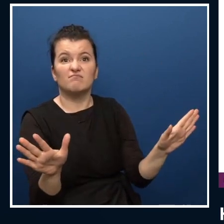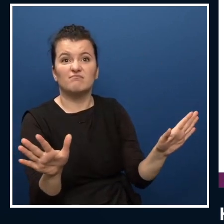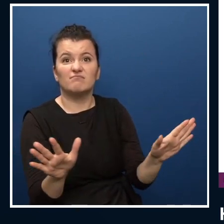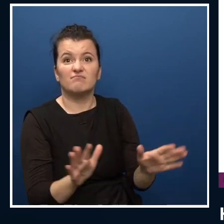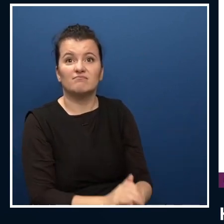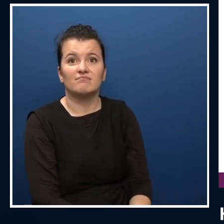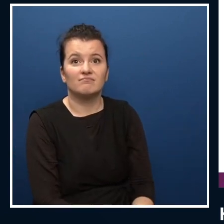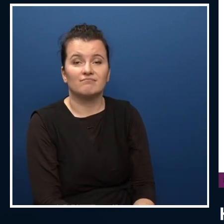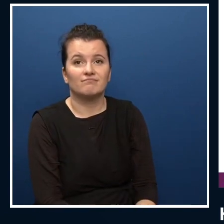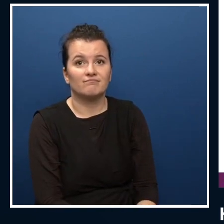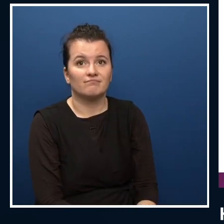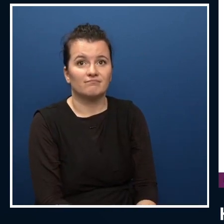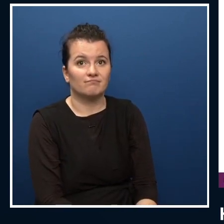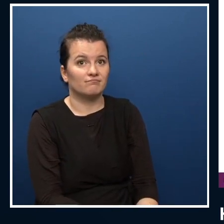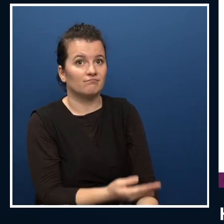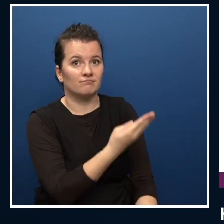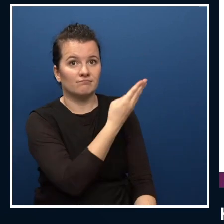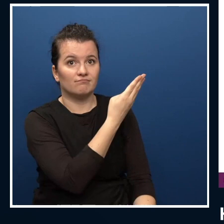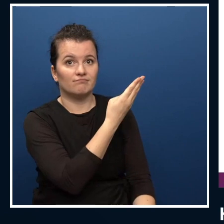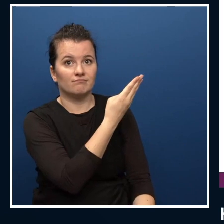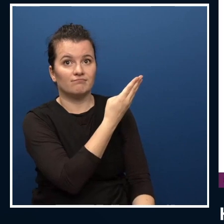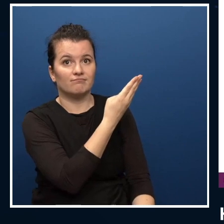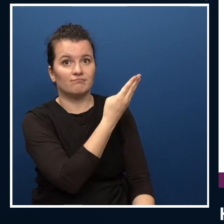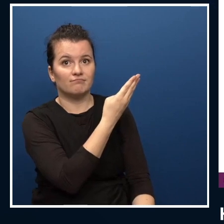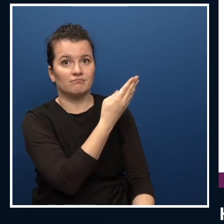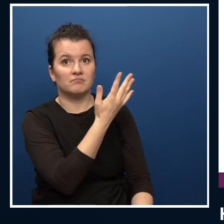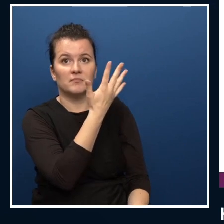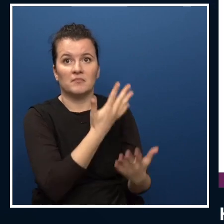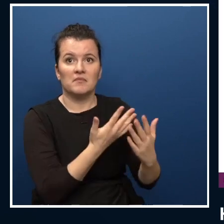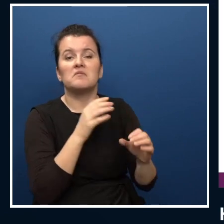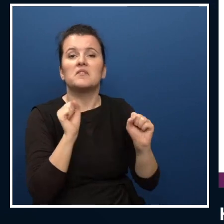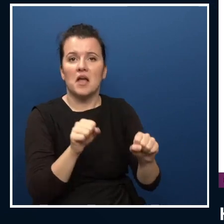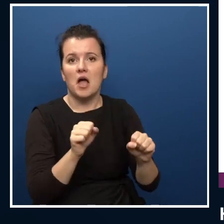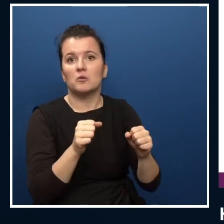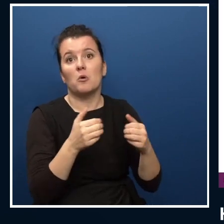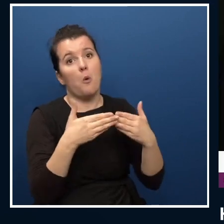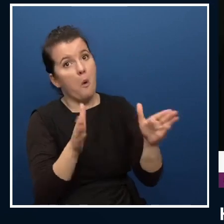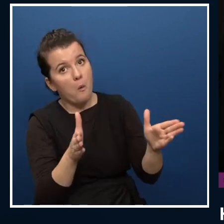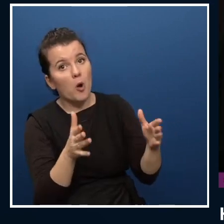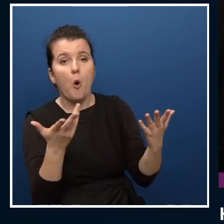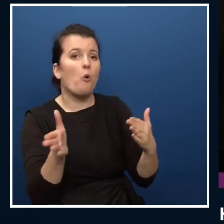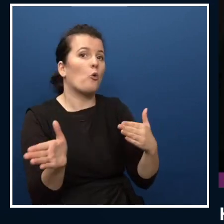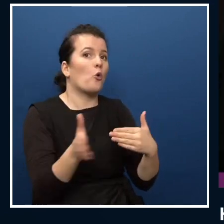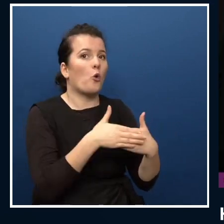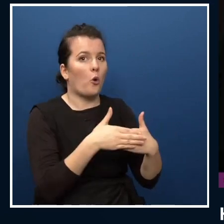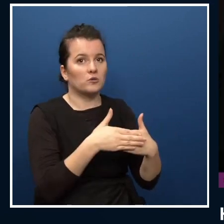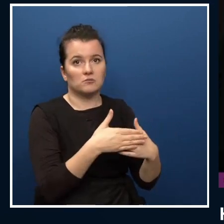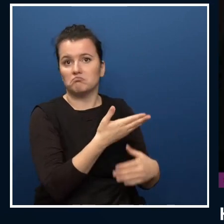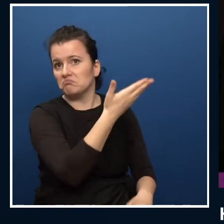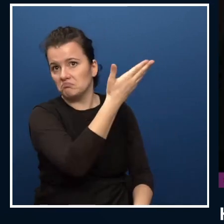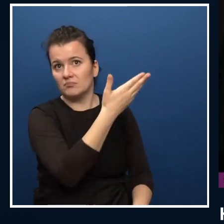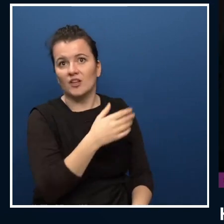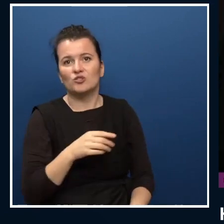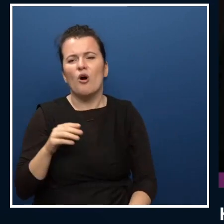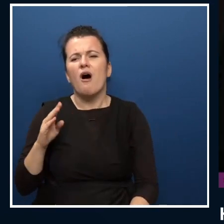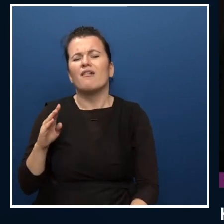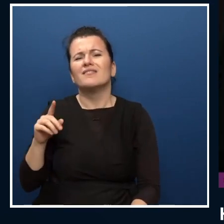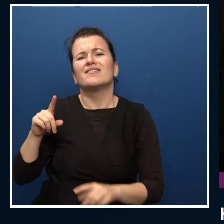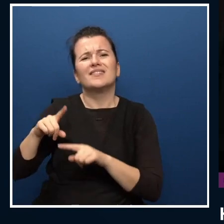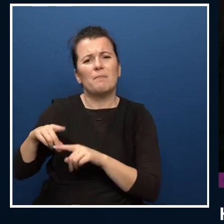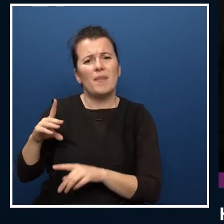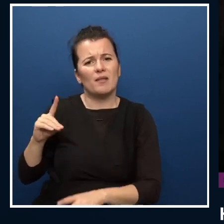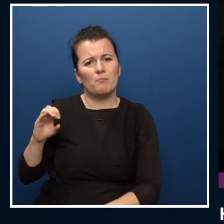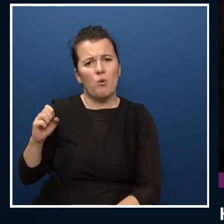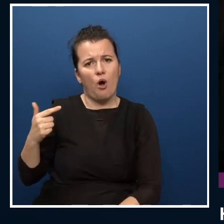these are all bumps, and I can either close them or not close them. Dependabot is a joy. And if you, as with